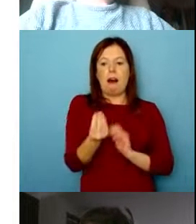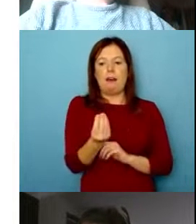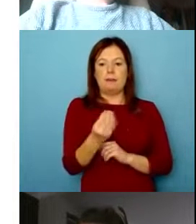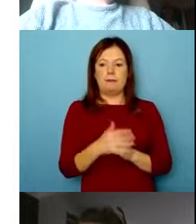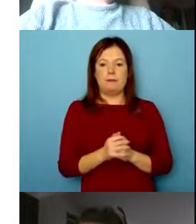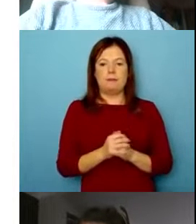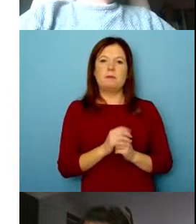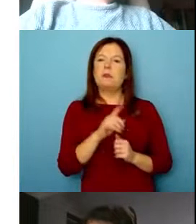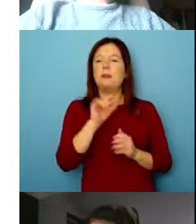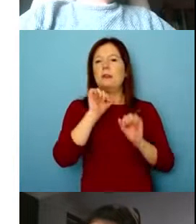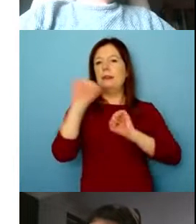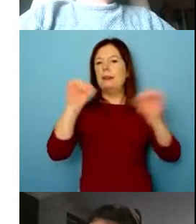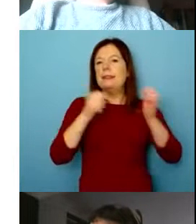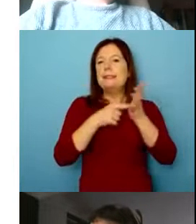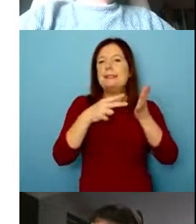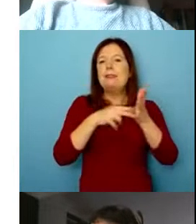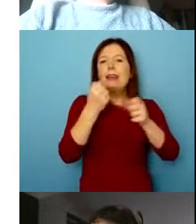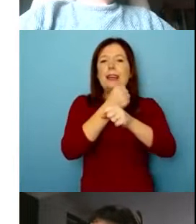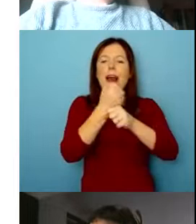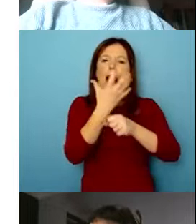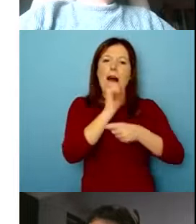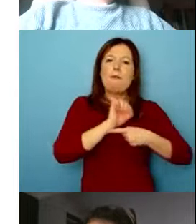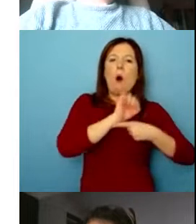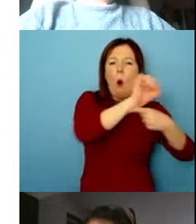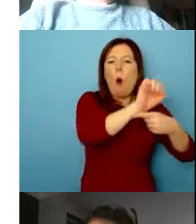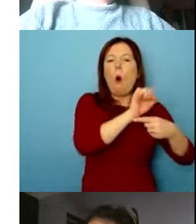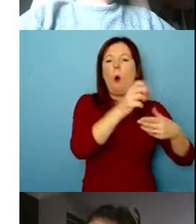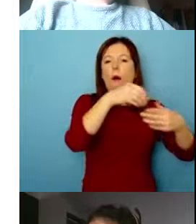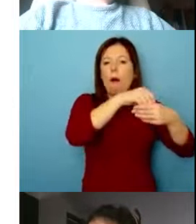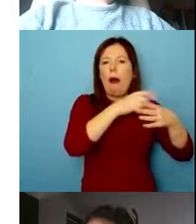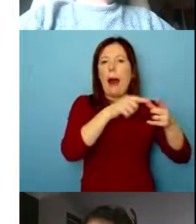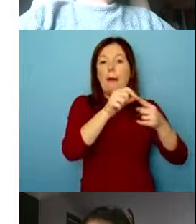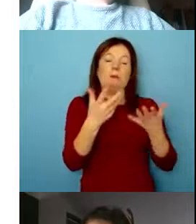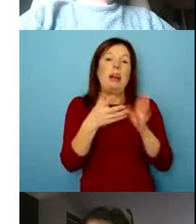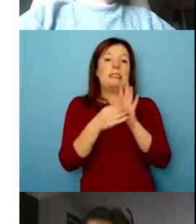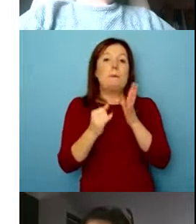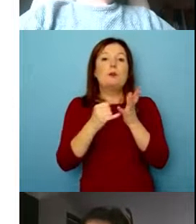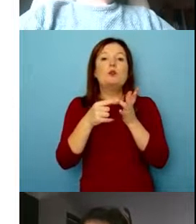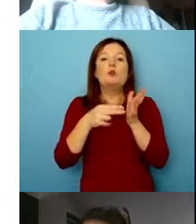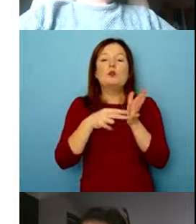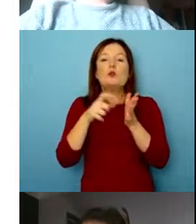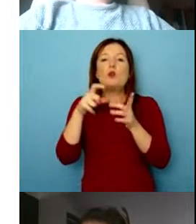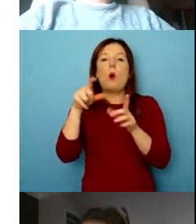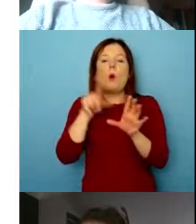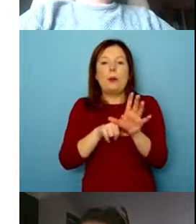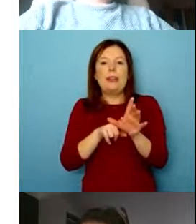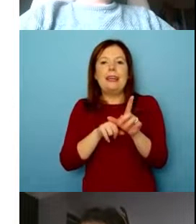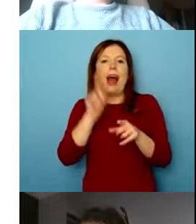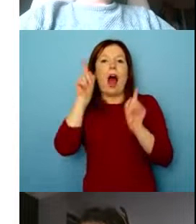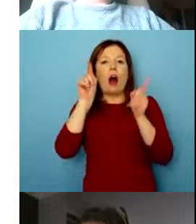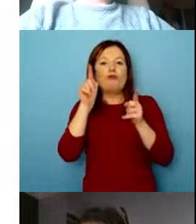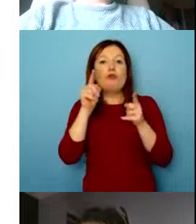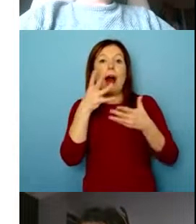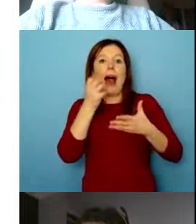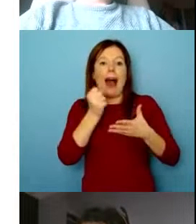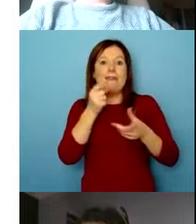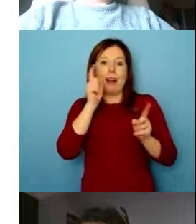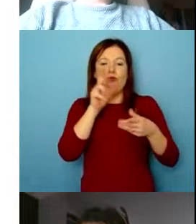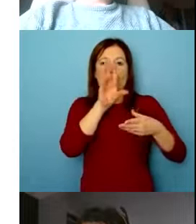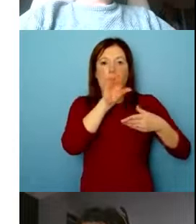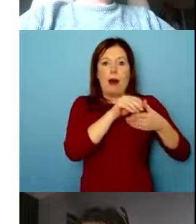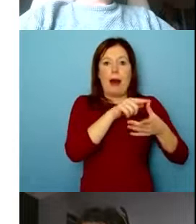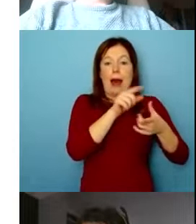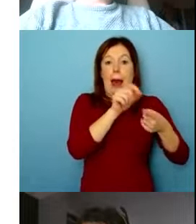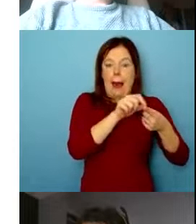TV manufacturers. So for example, on the Sony Android TVs, we have Android applications, but also